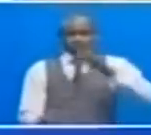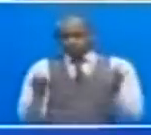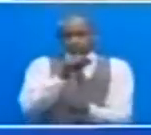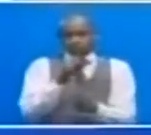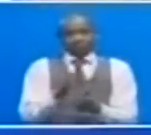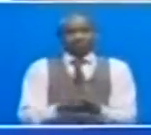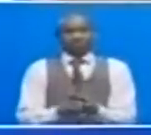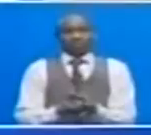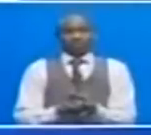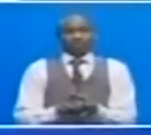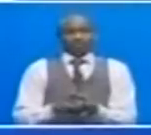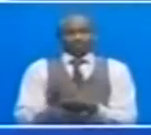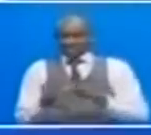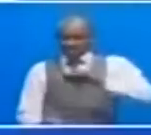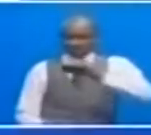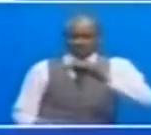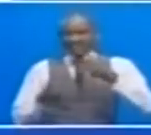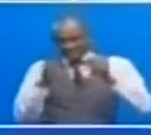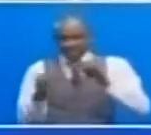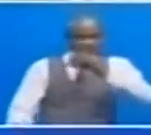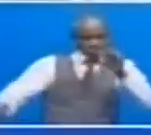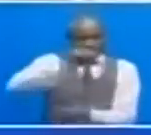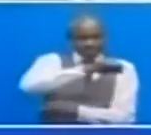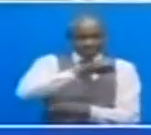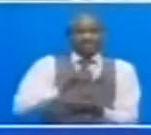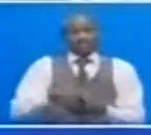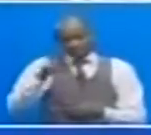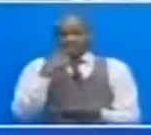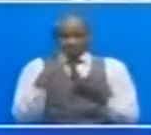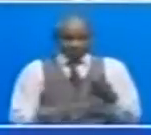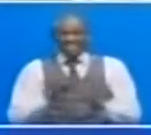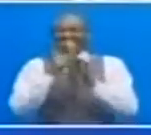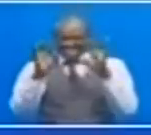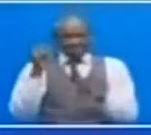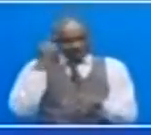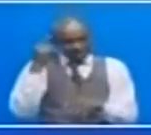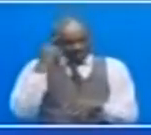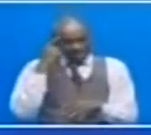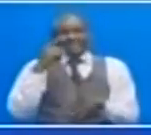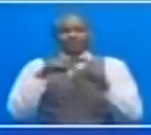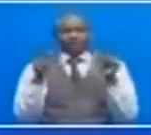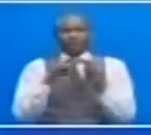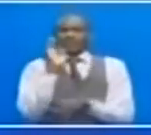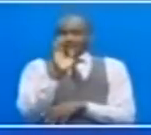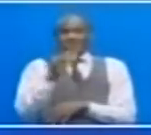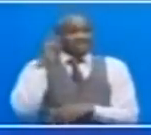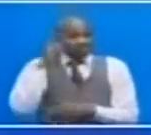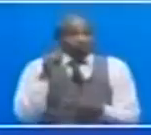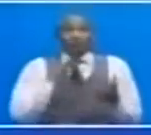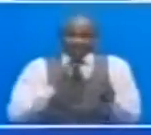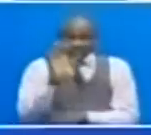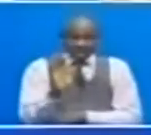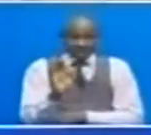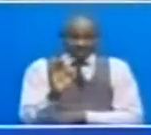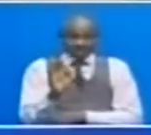car and then trying to turn. He also clearly remembers the last sentence he would ever hear from his